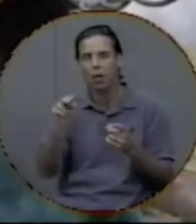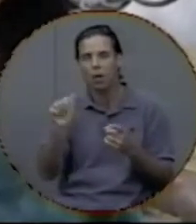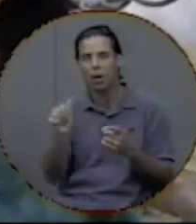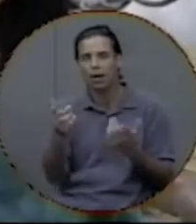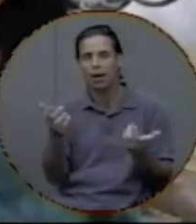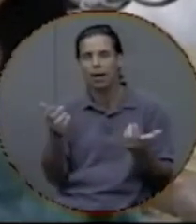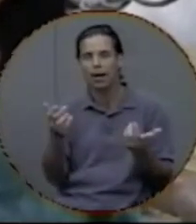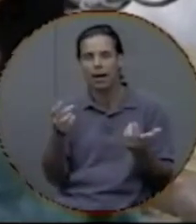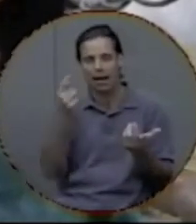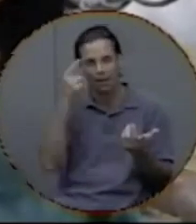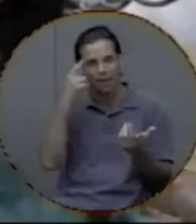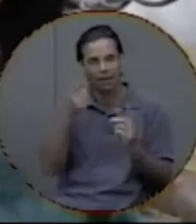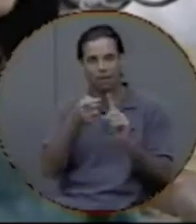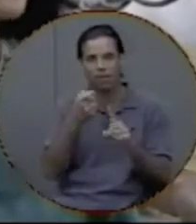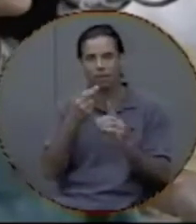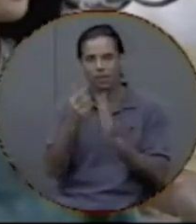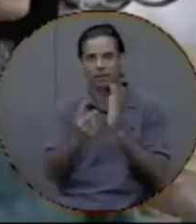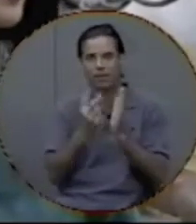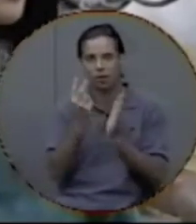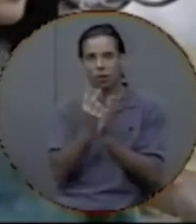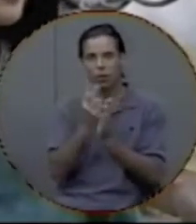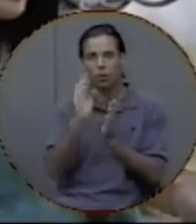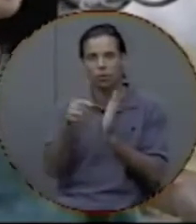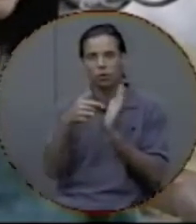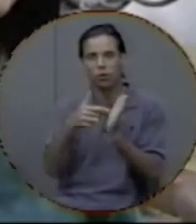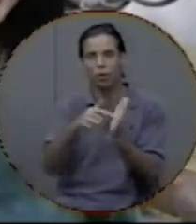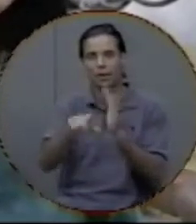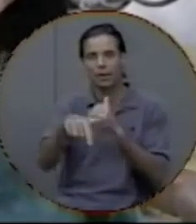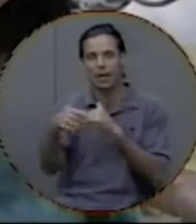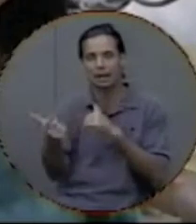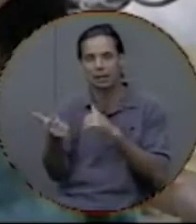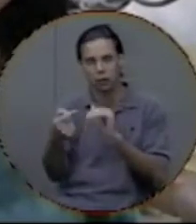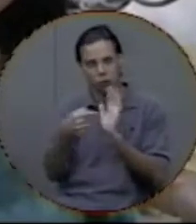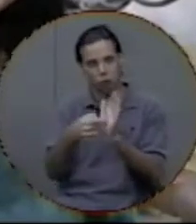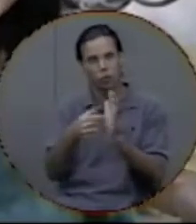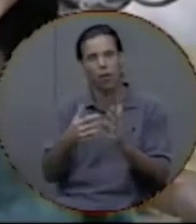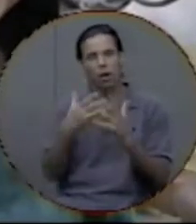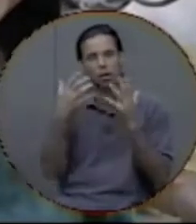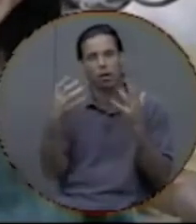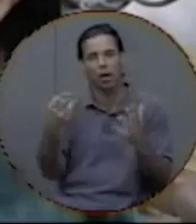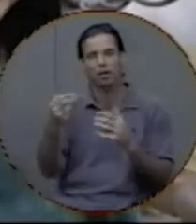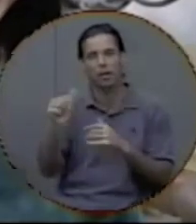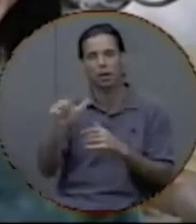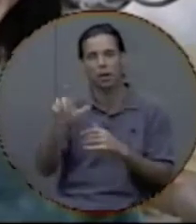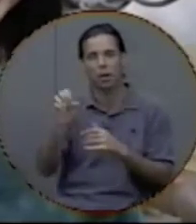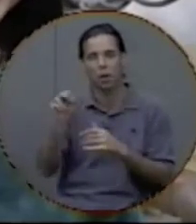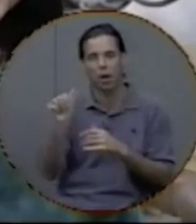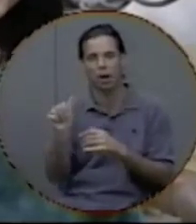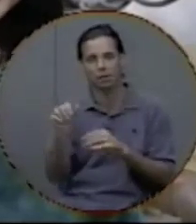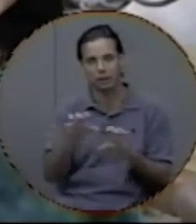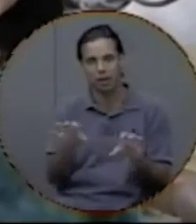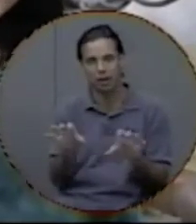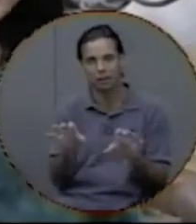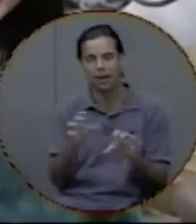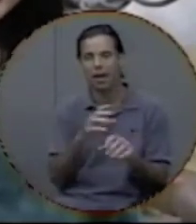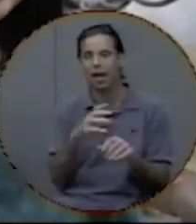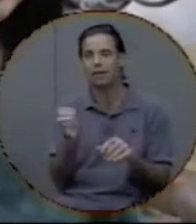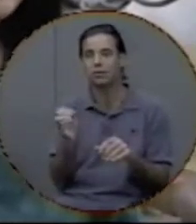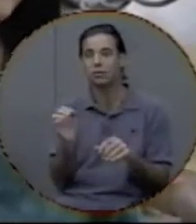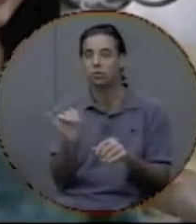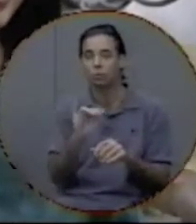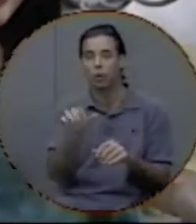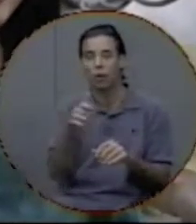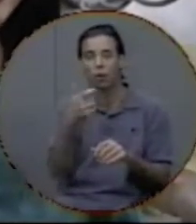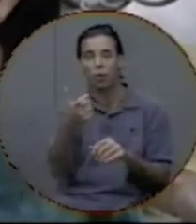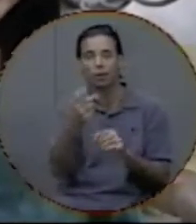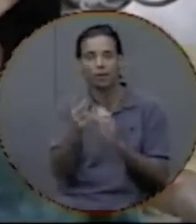I think from this video that we're going to be showing next, it shows a lot that Halona has done. And just as you're looking